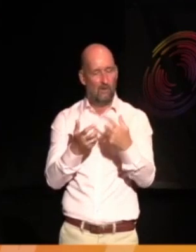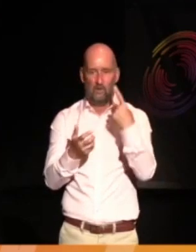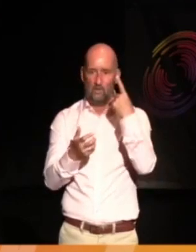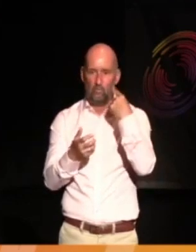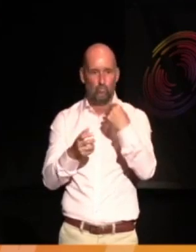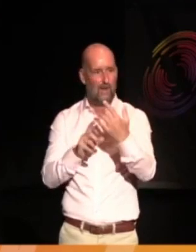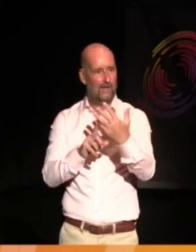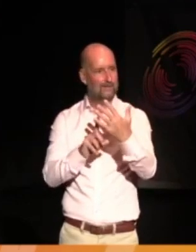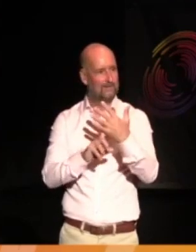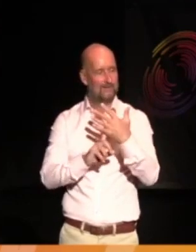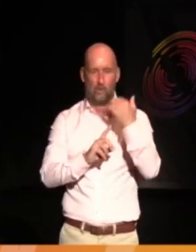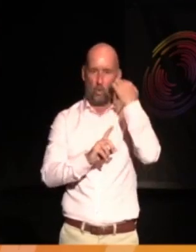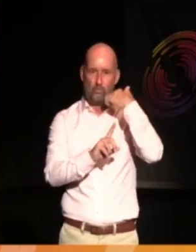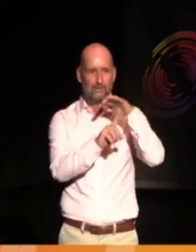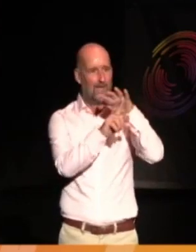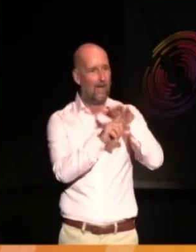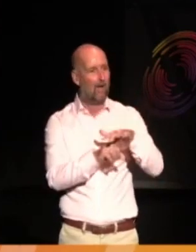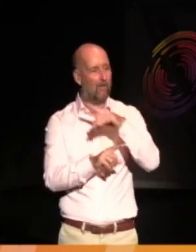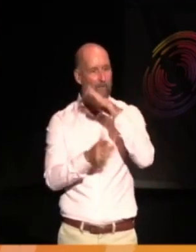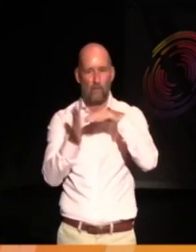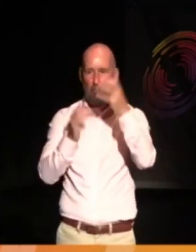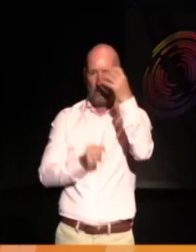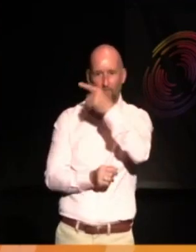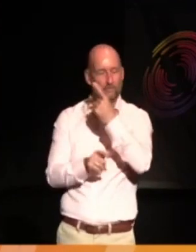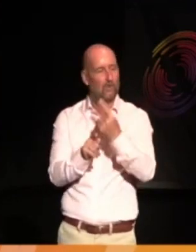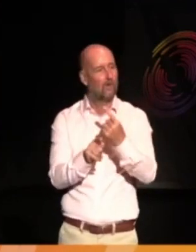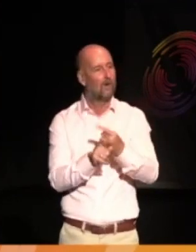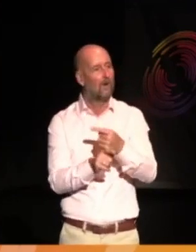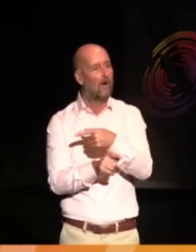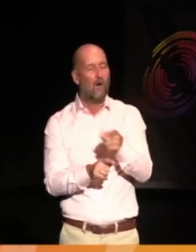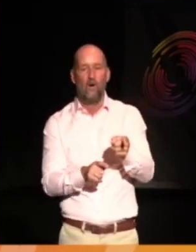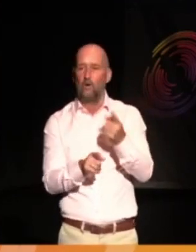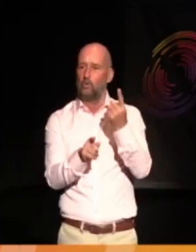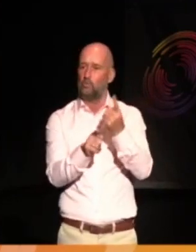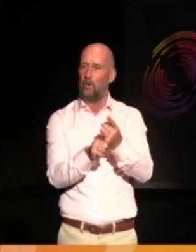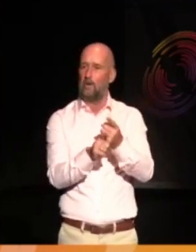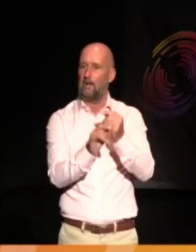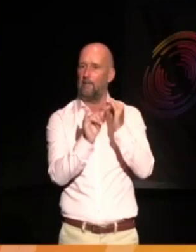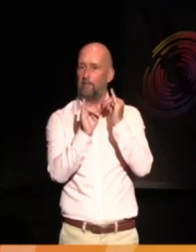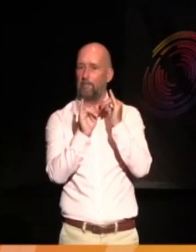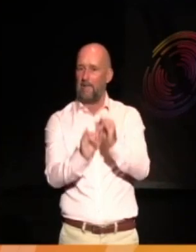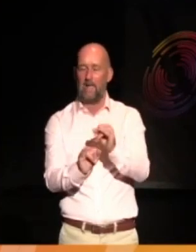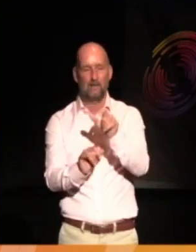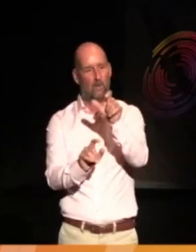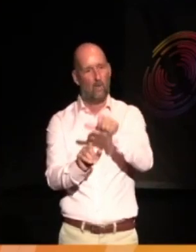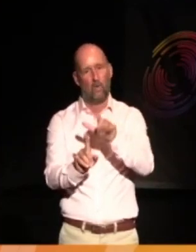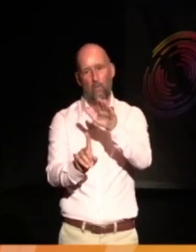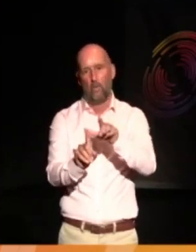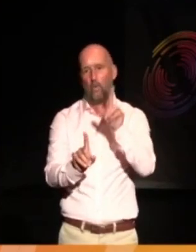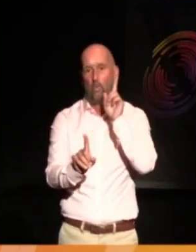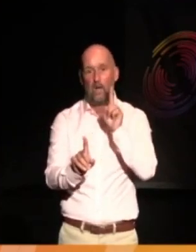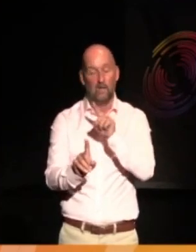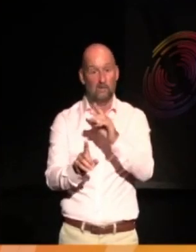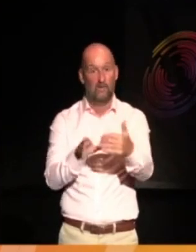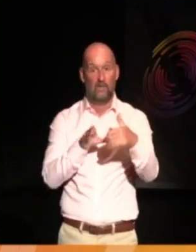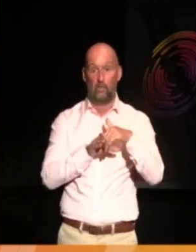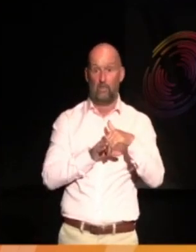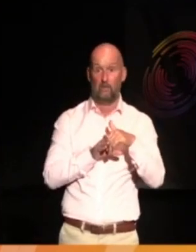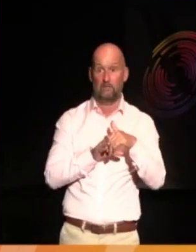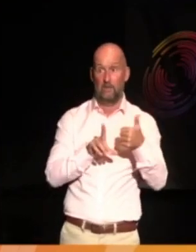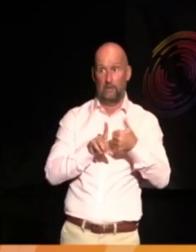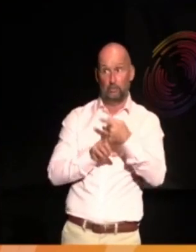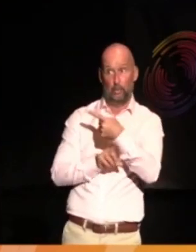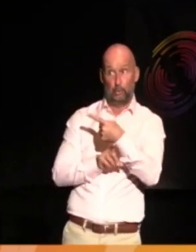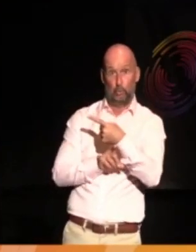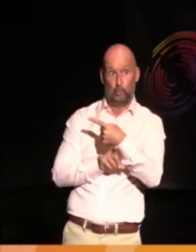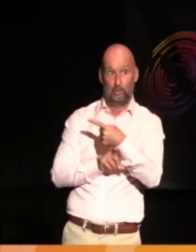that comes out of the government about, well, you're talking bad about poor white people. It's like, no, they're with us, they're not with you. Or